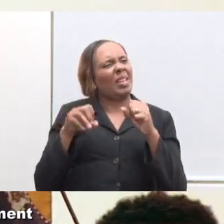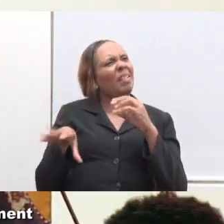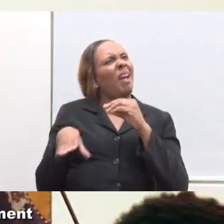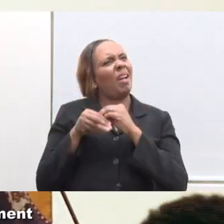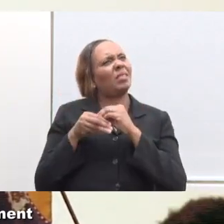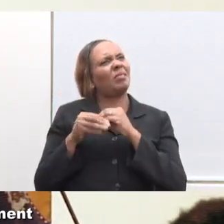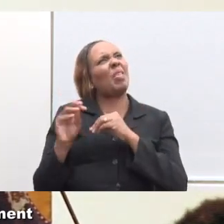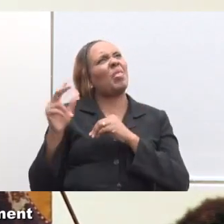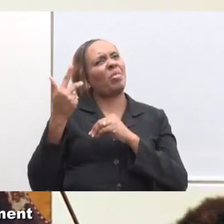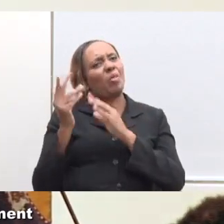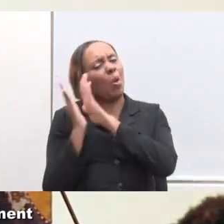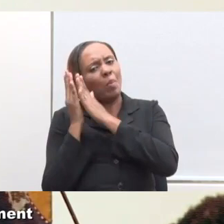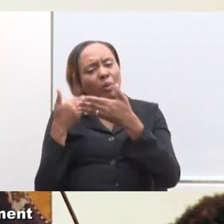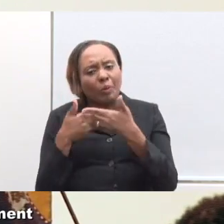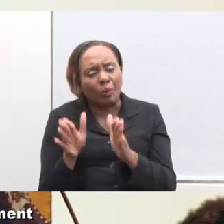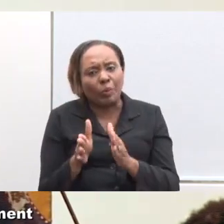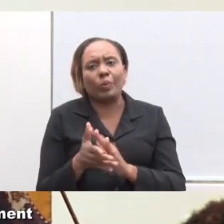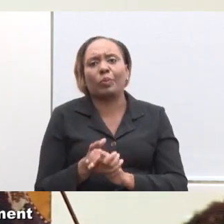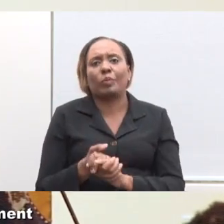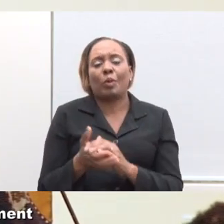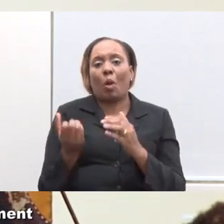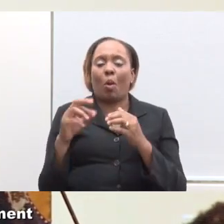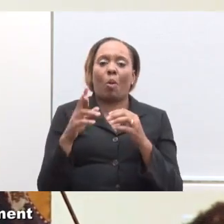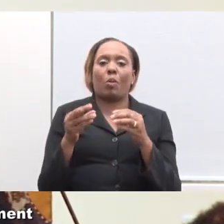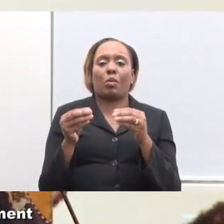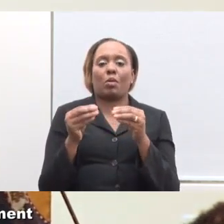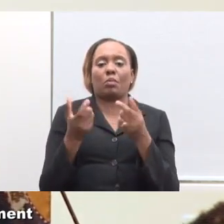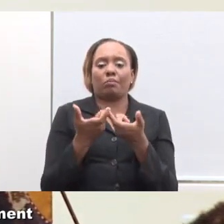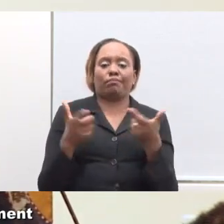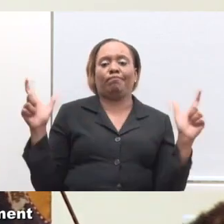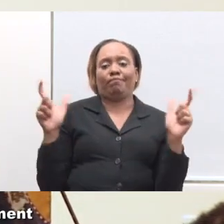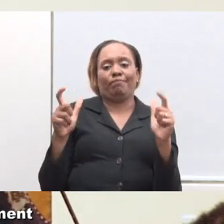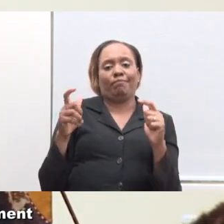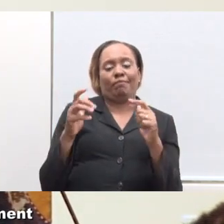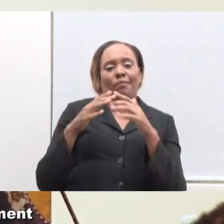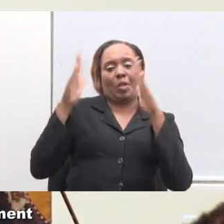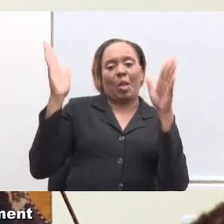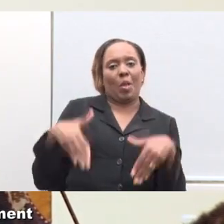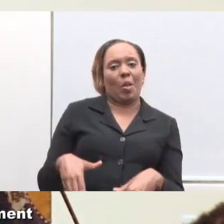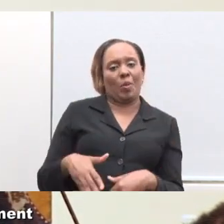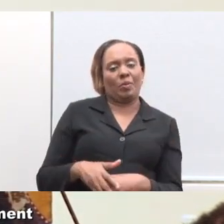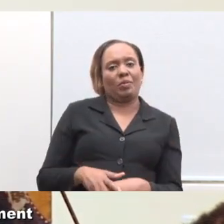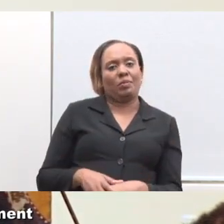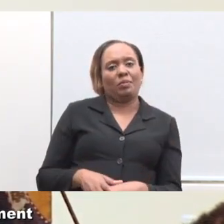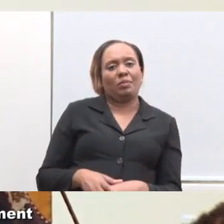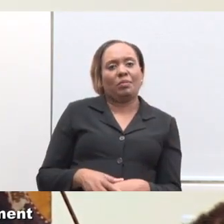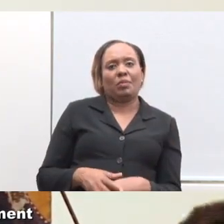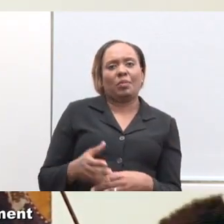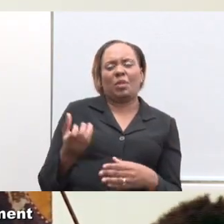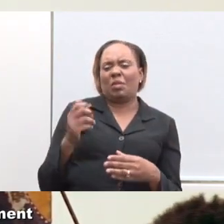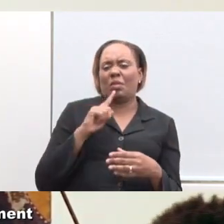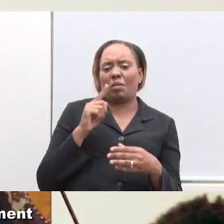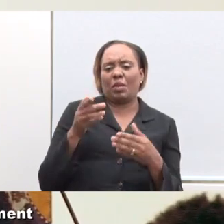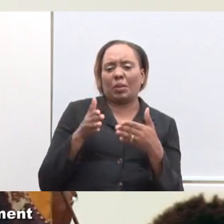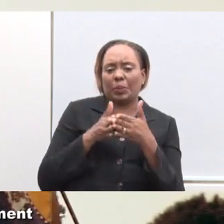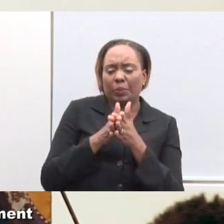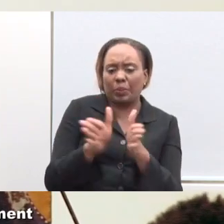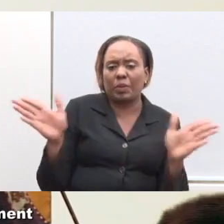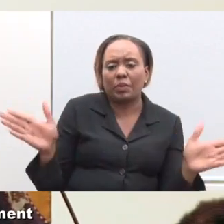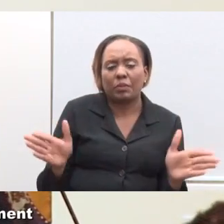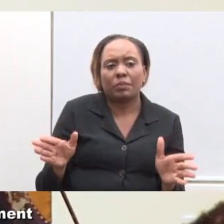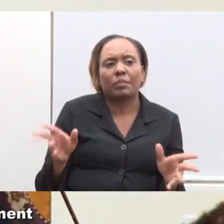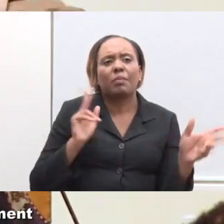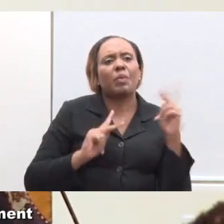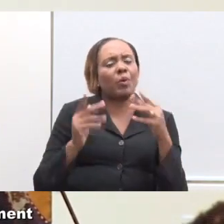3rd bedroom or a larger living room or a larger veranda. Our people, Mr. Speaker, only want a